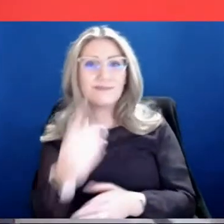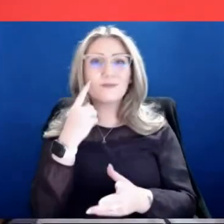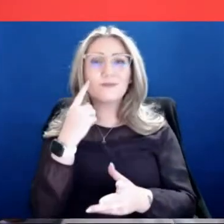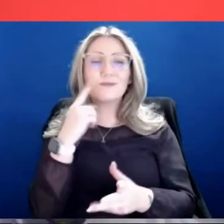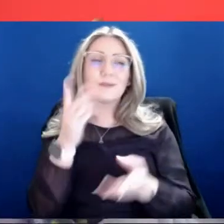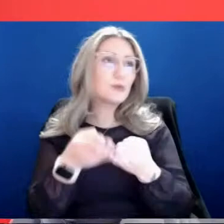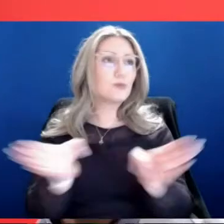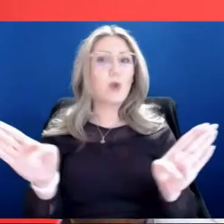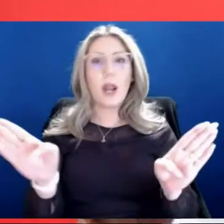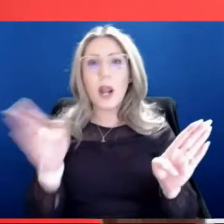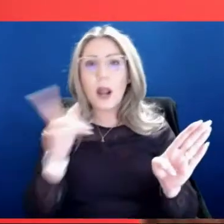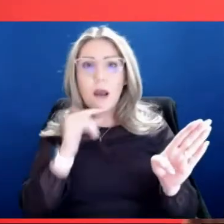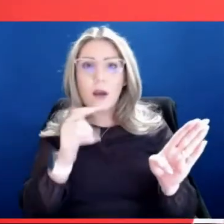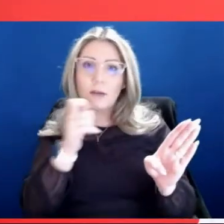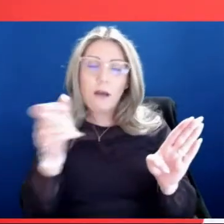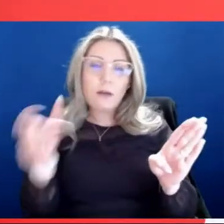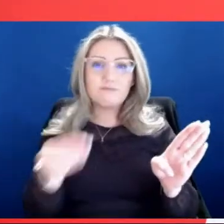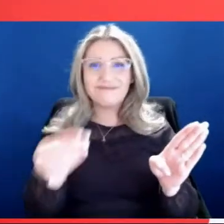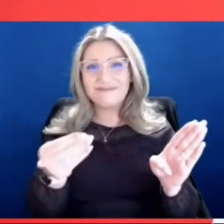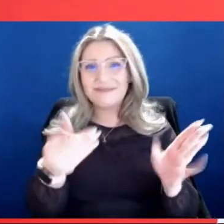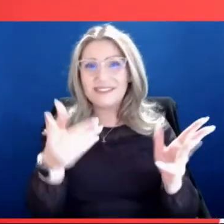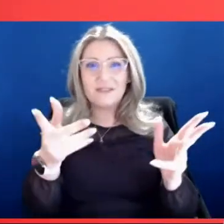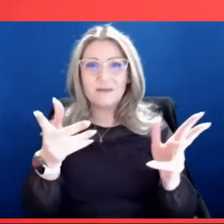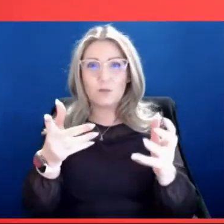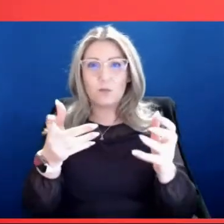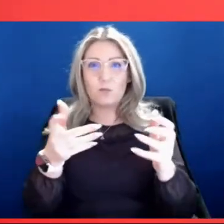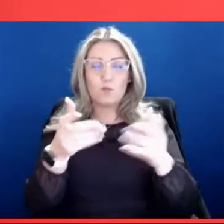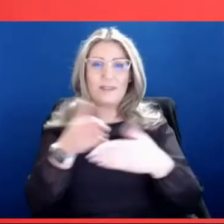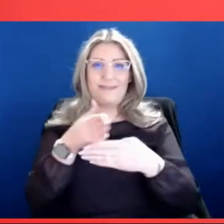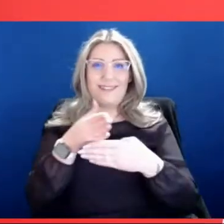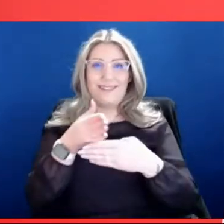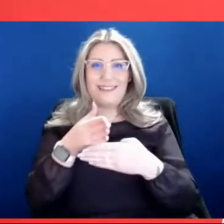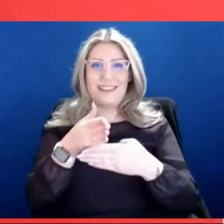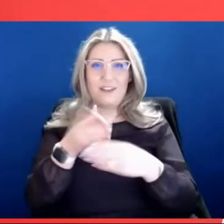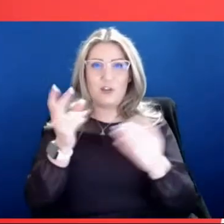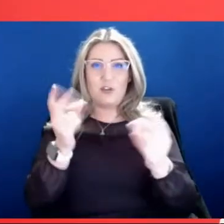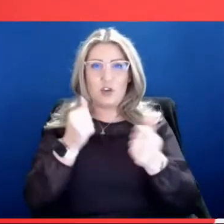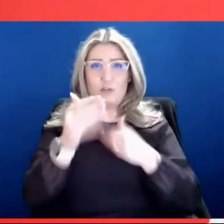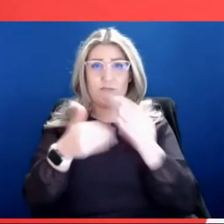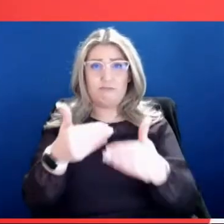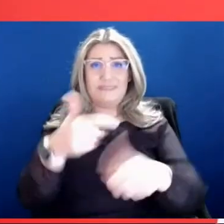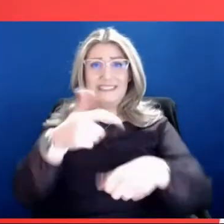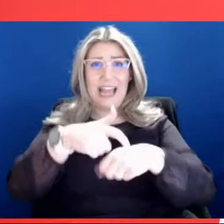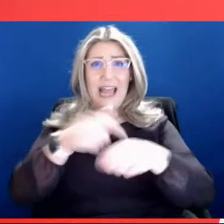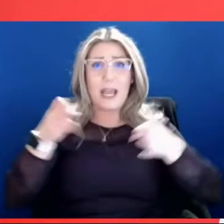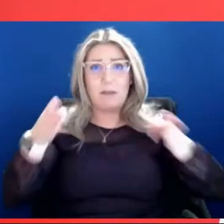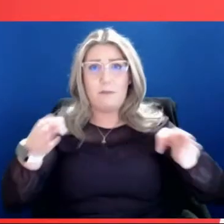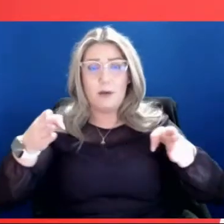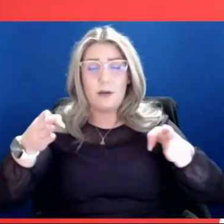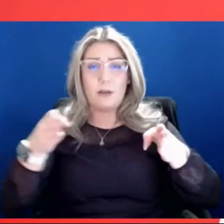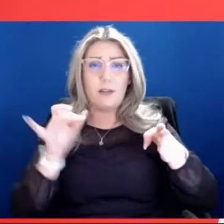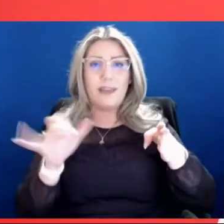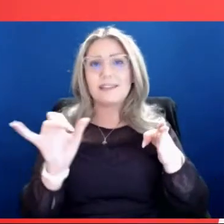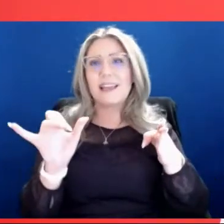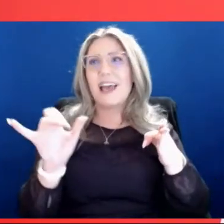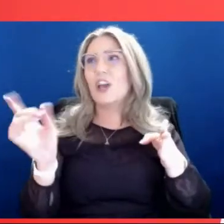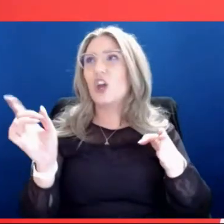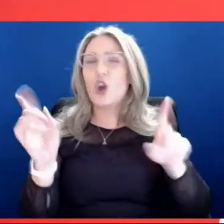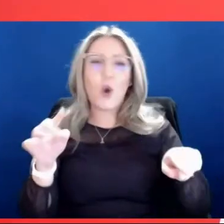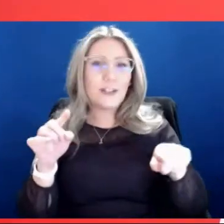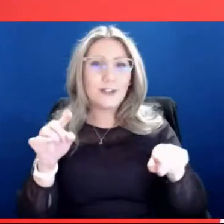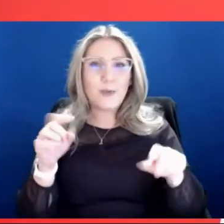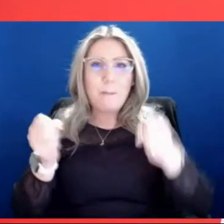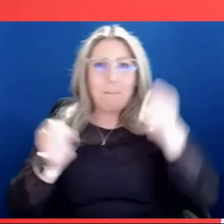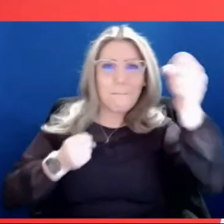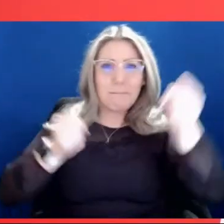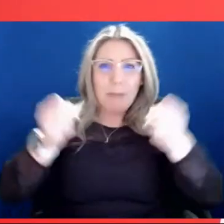and not give it to you as in this, this rapid-fire, intense manner, that's like going to a boxing match and instead of